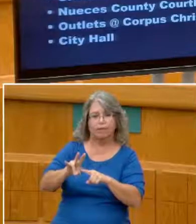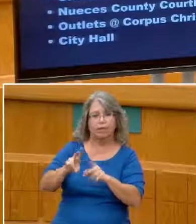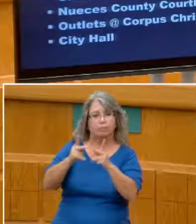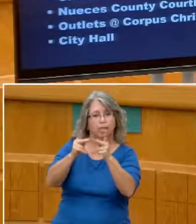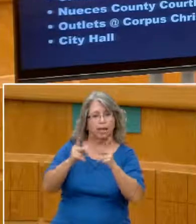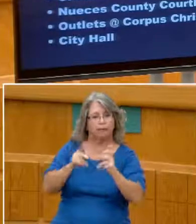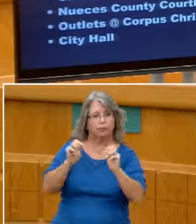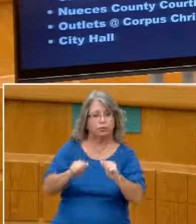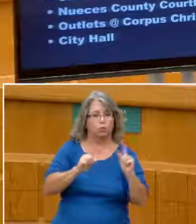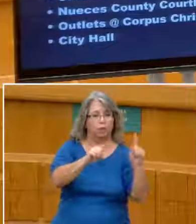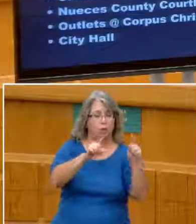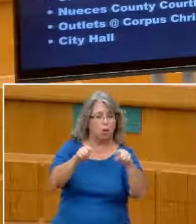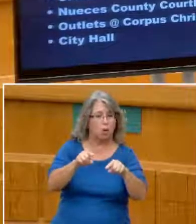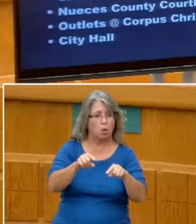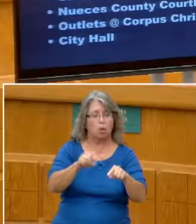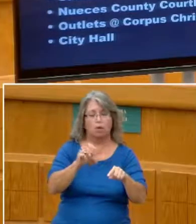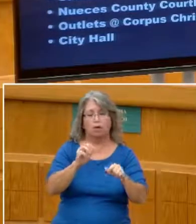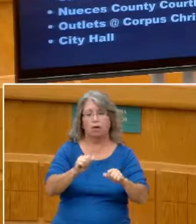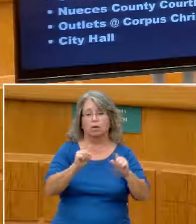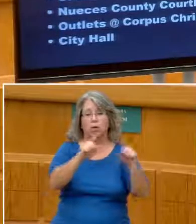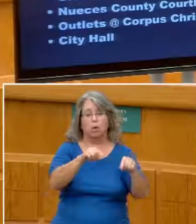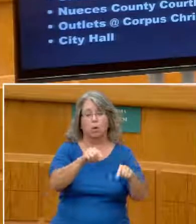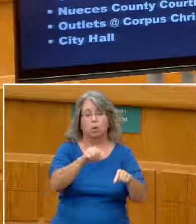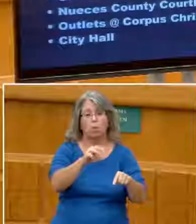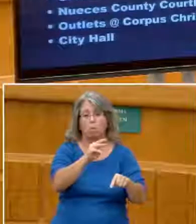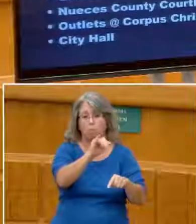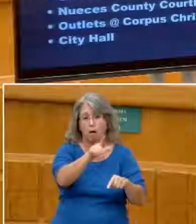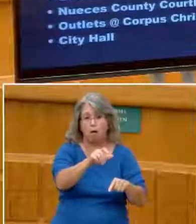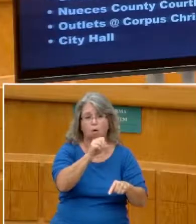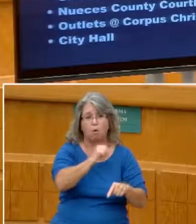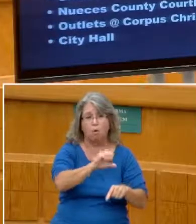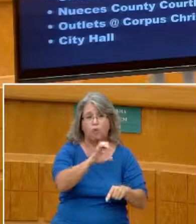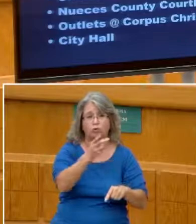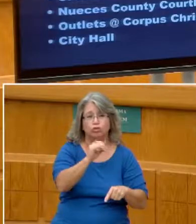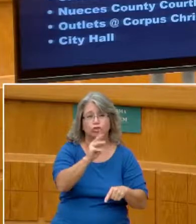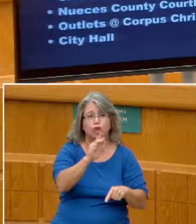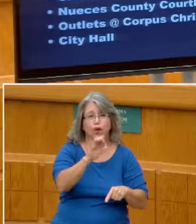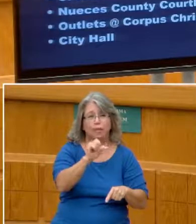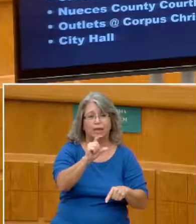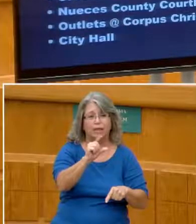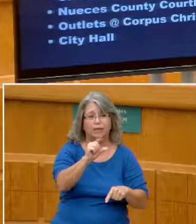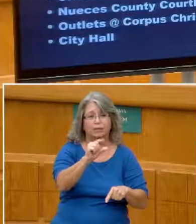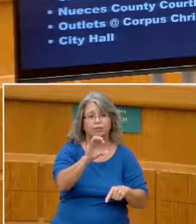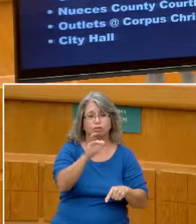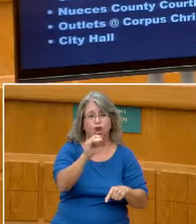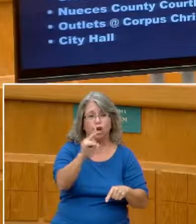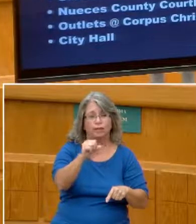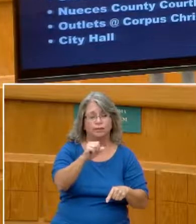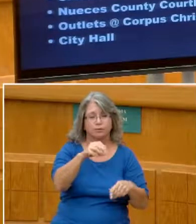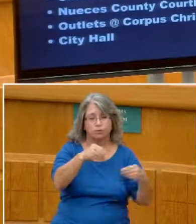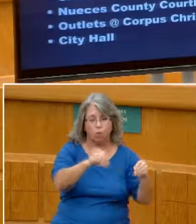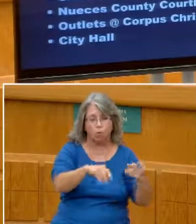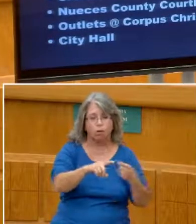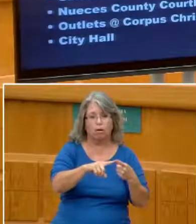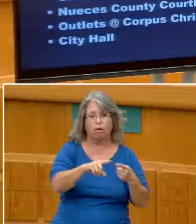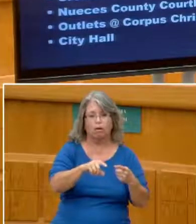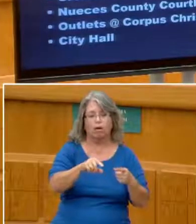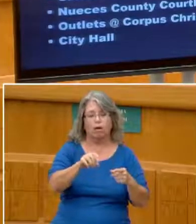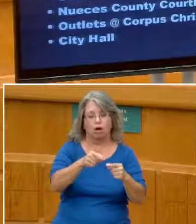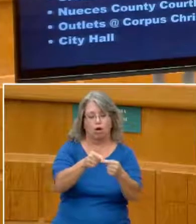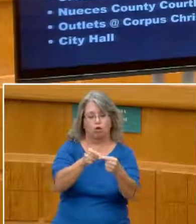La Palmera Mall, it used to be the old Charming Charlie's, Physicians West, which is right across from Memorial